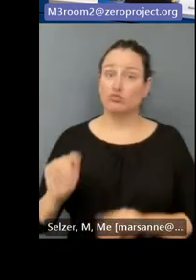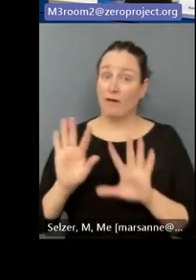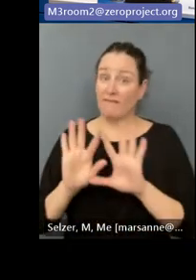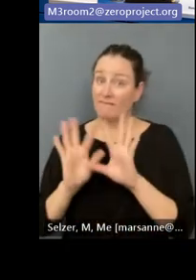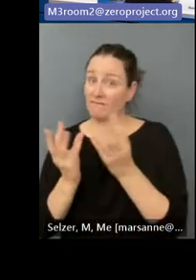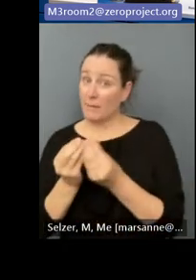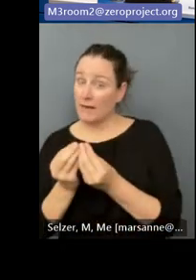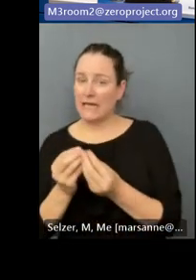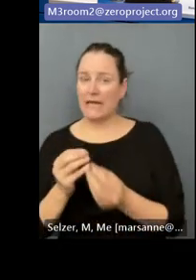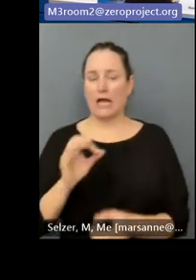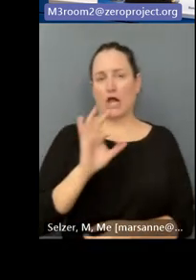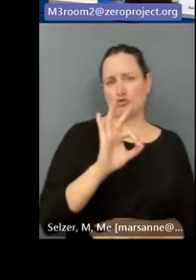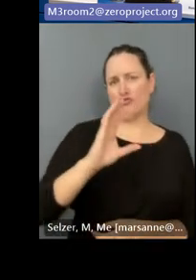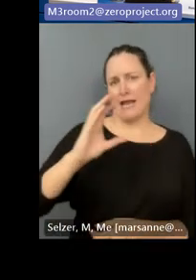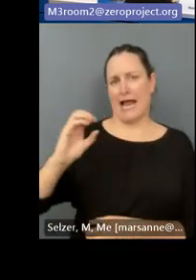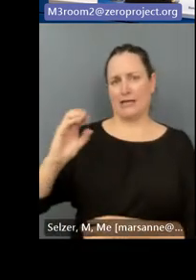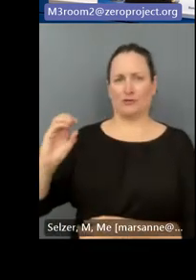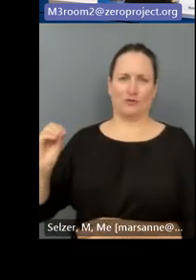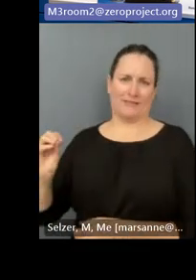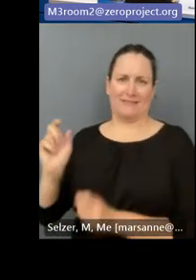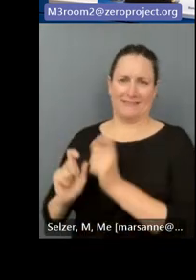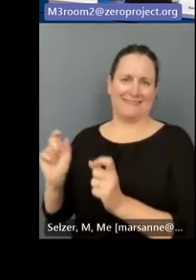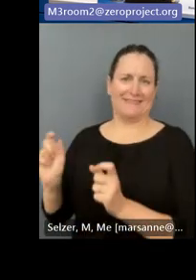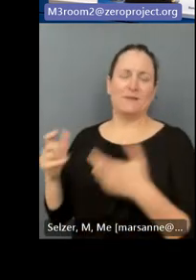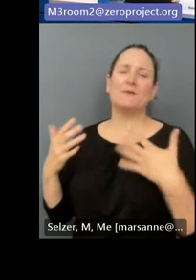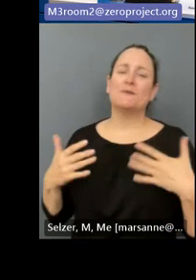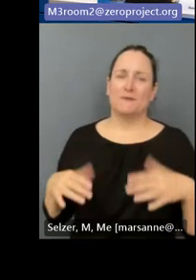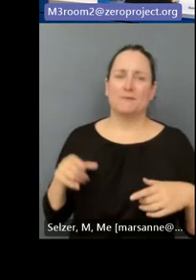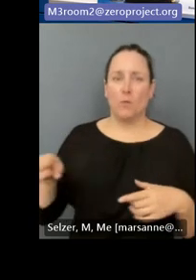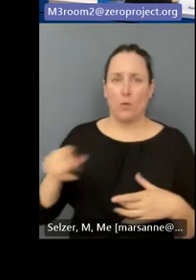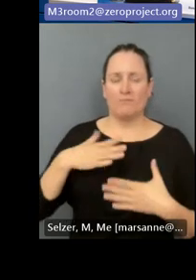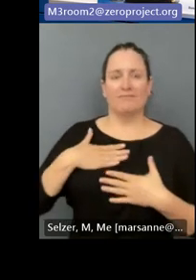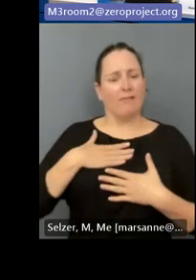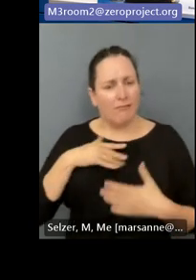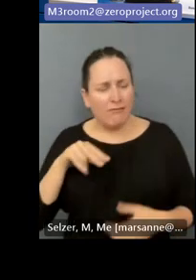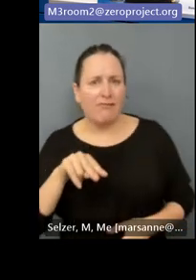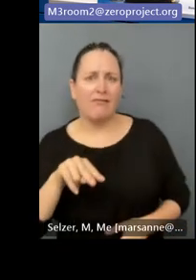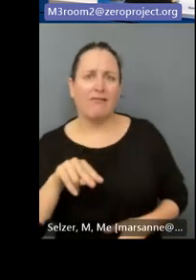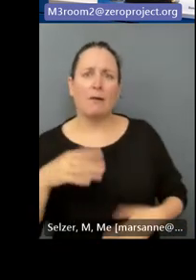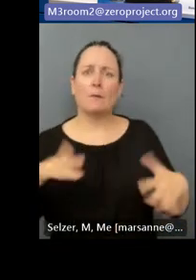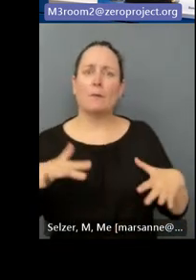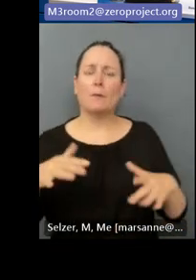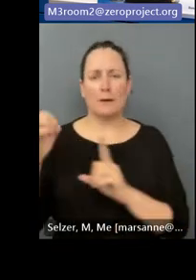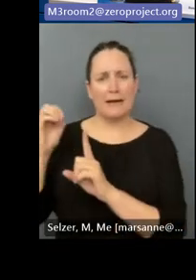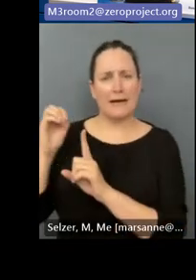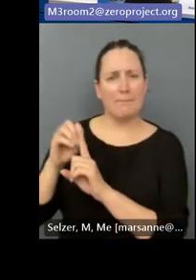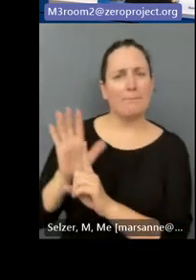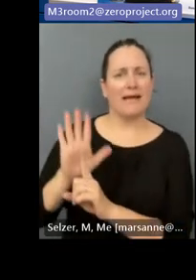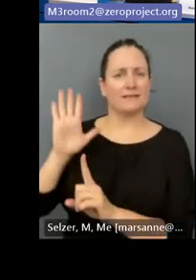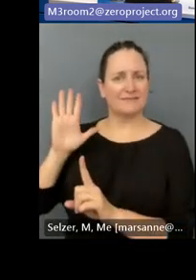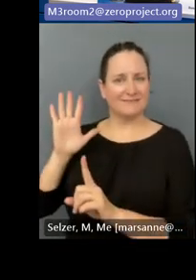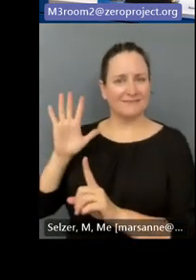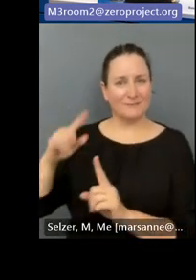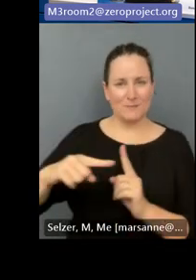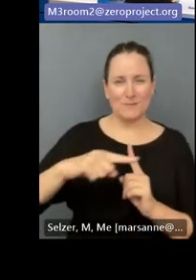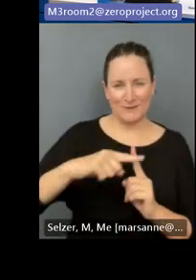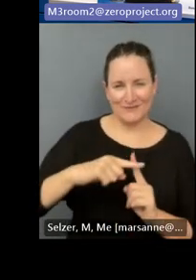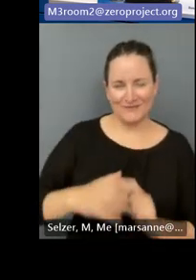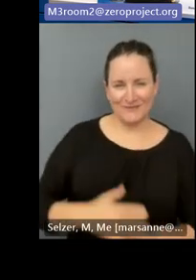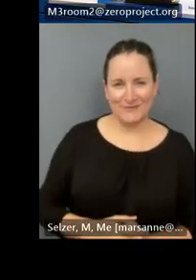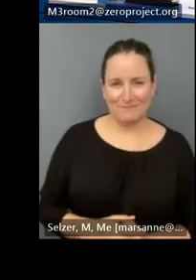all those who make up the family and social group. In other words, we have impacted more than 4,000 people